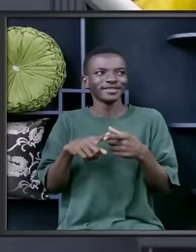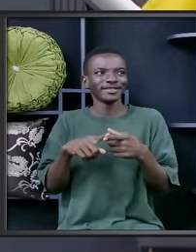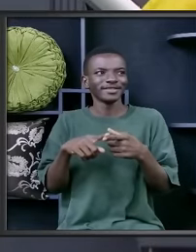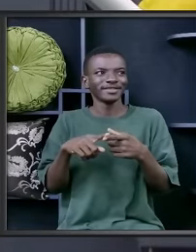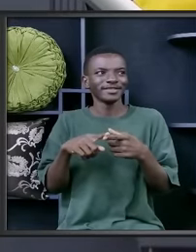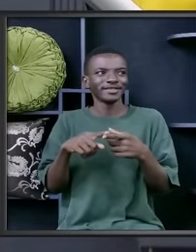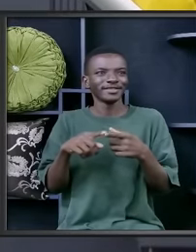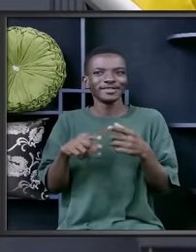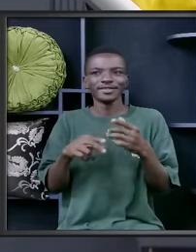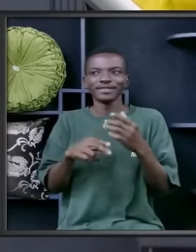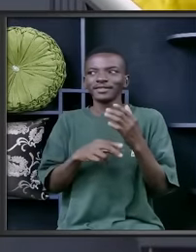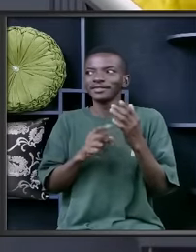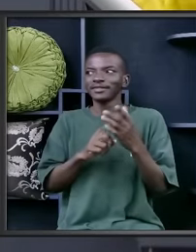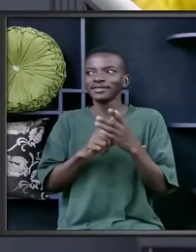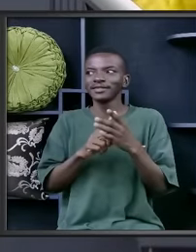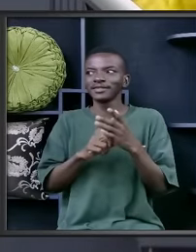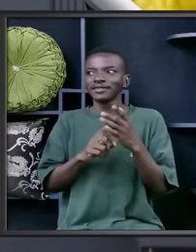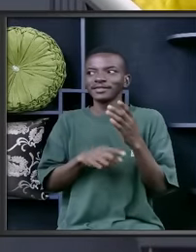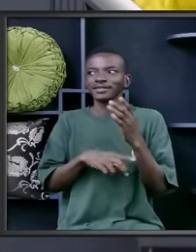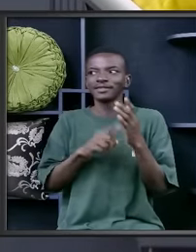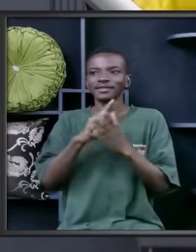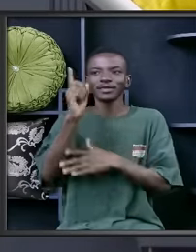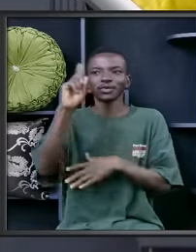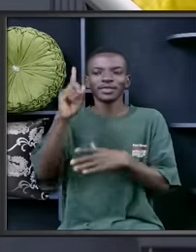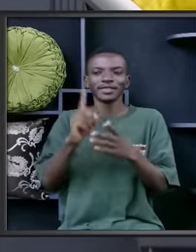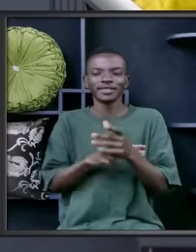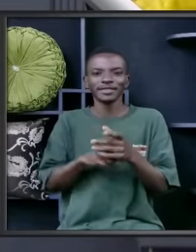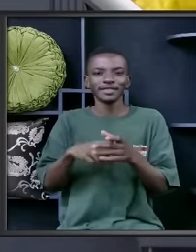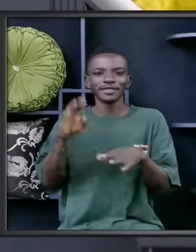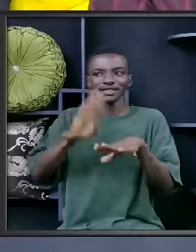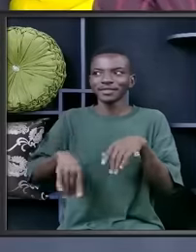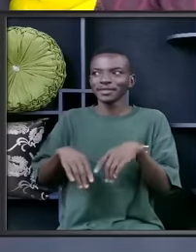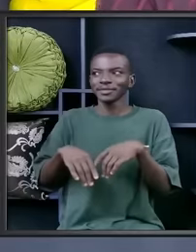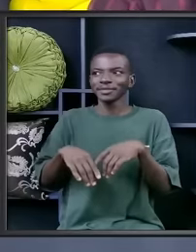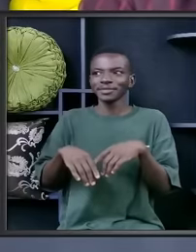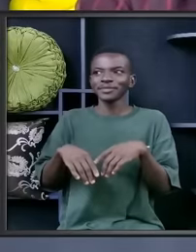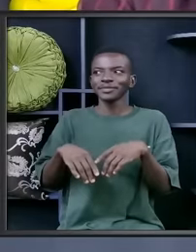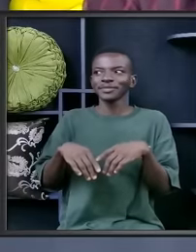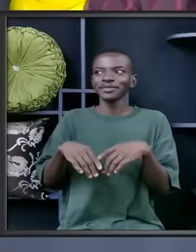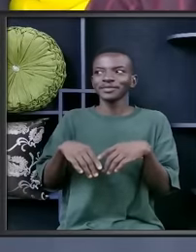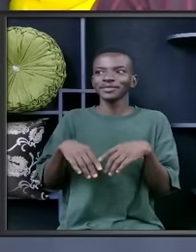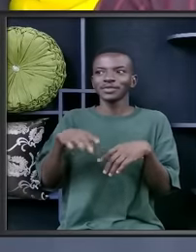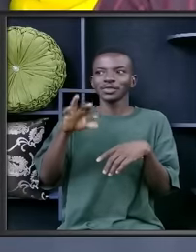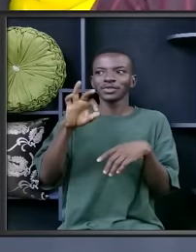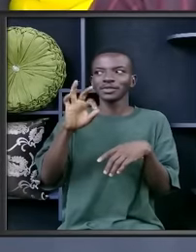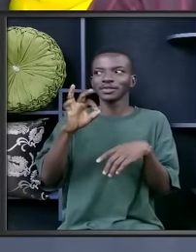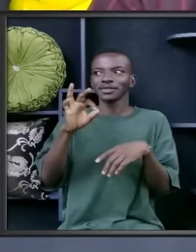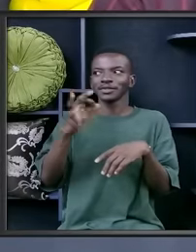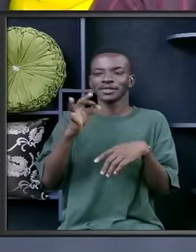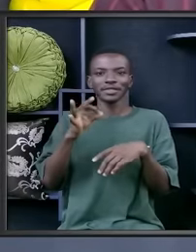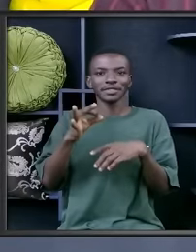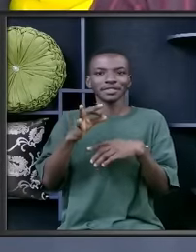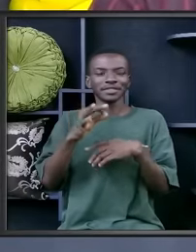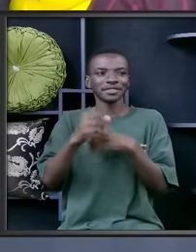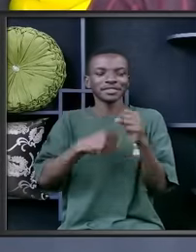than Kelechi. Brother. He's taller than him. Than the but who? Now brother 19, Yankee. Now 19 years he be. He dey very